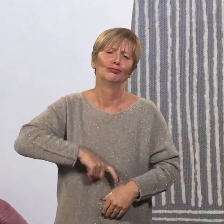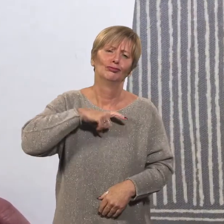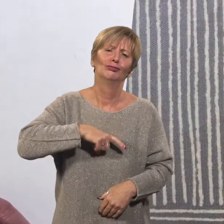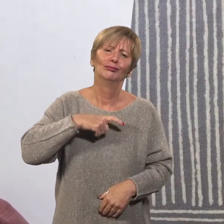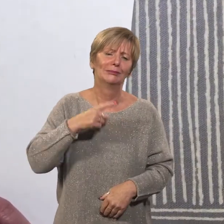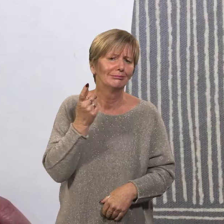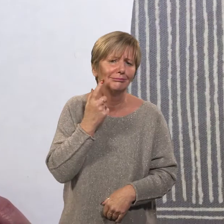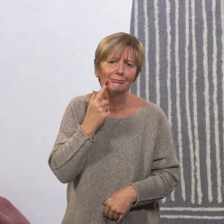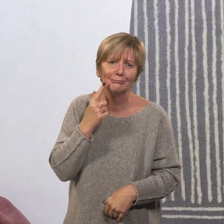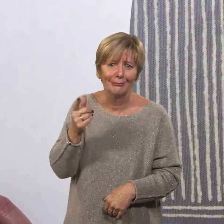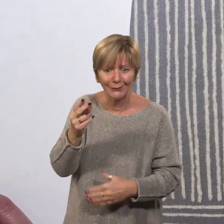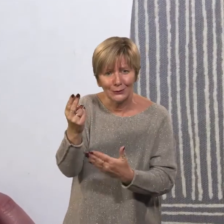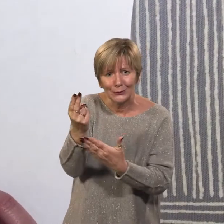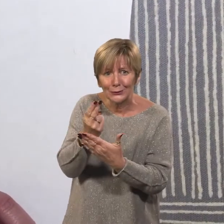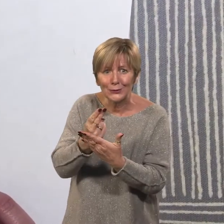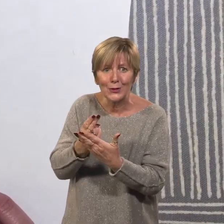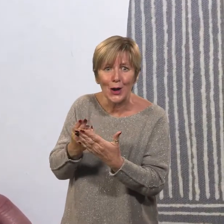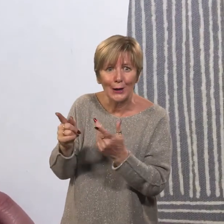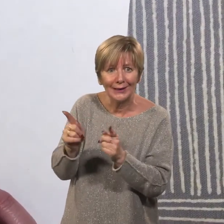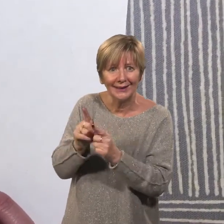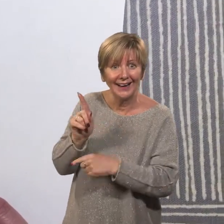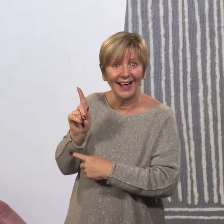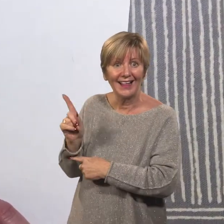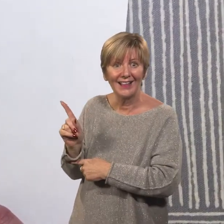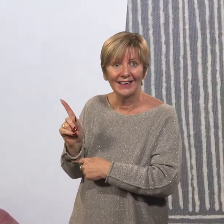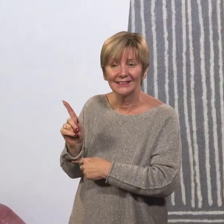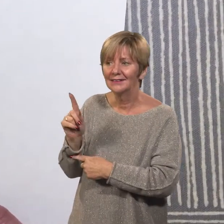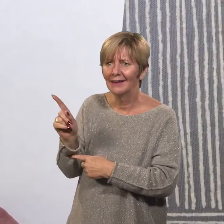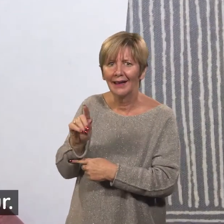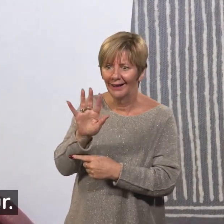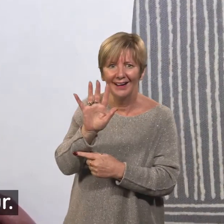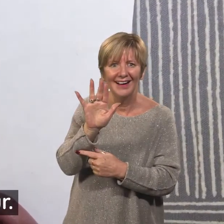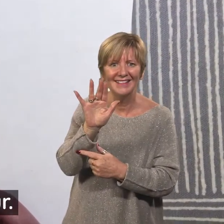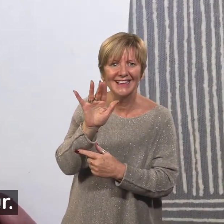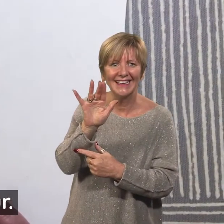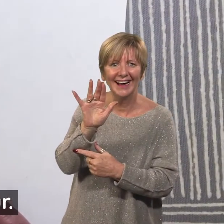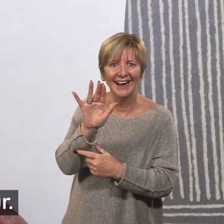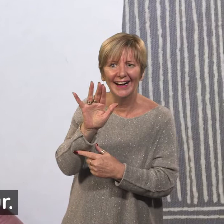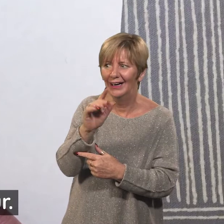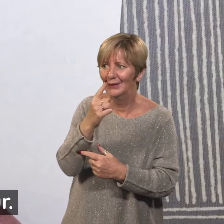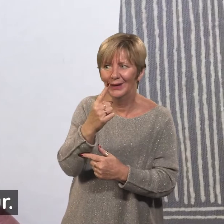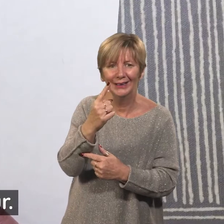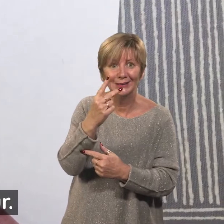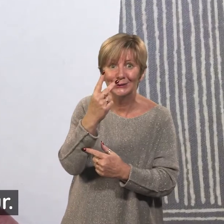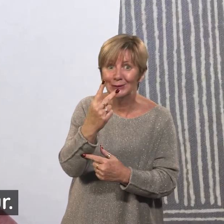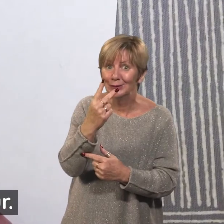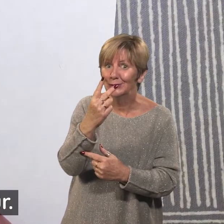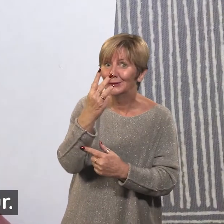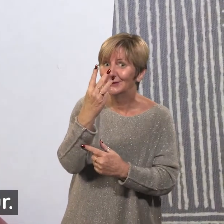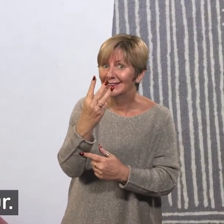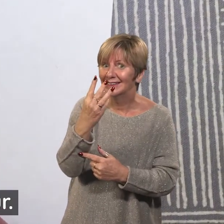simple shape like this. And then I'm going to draw one finger, and then I'm going to just do 1, 2,